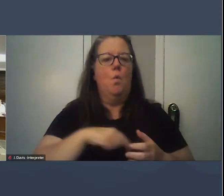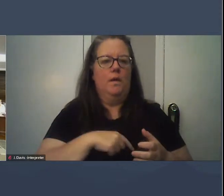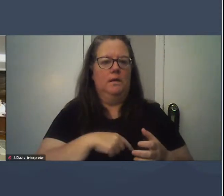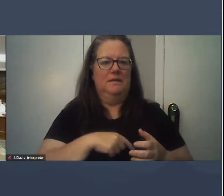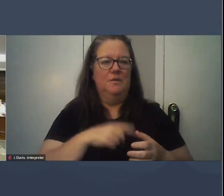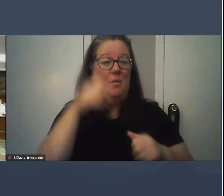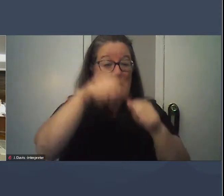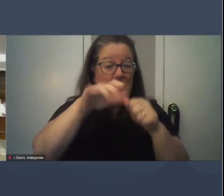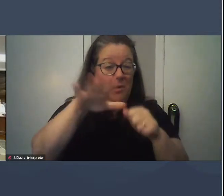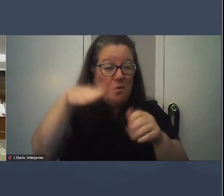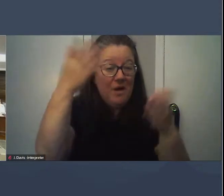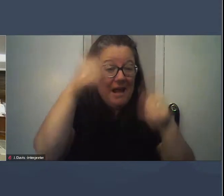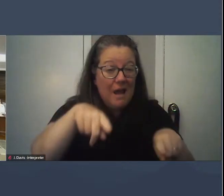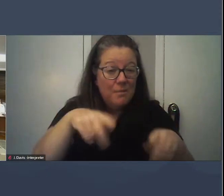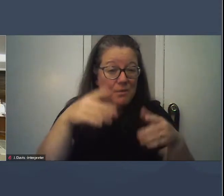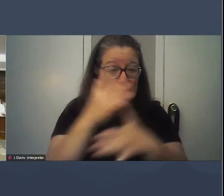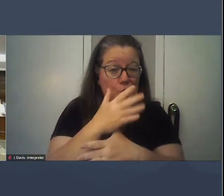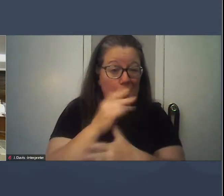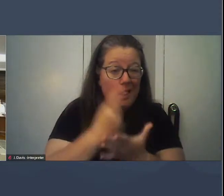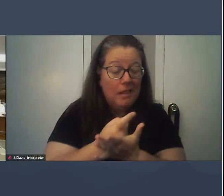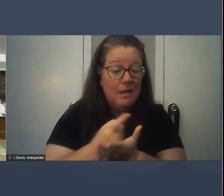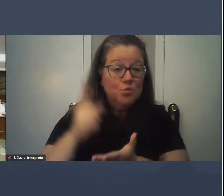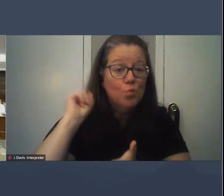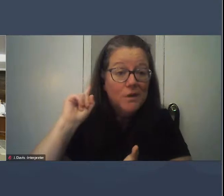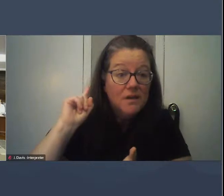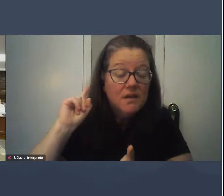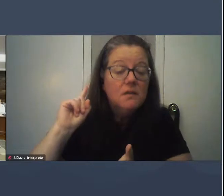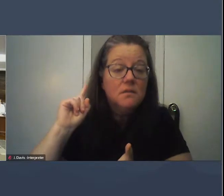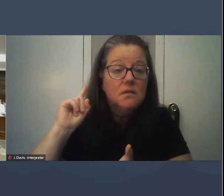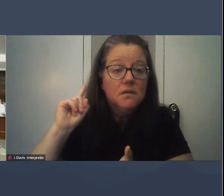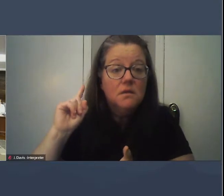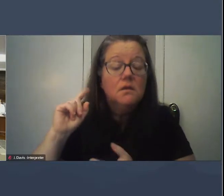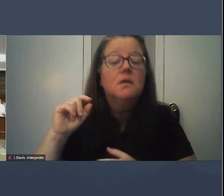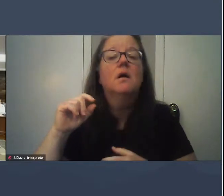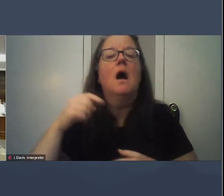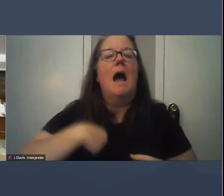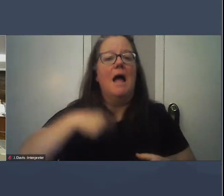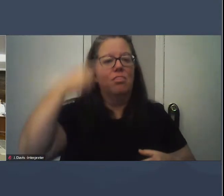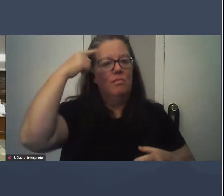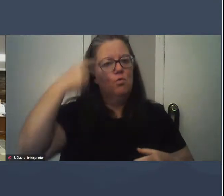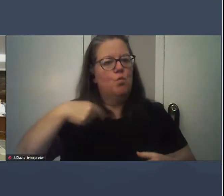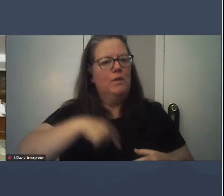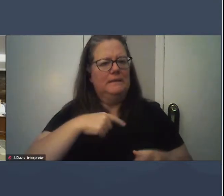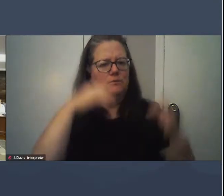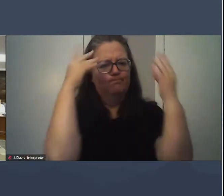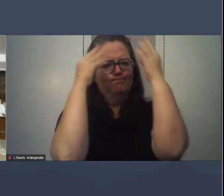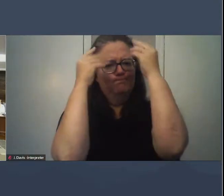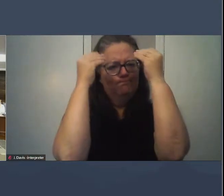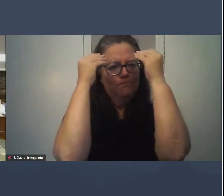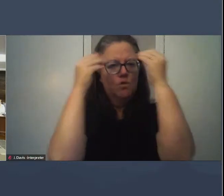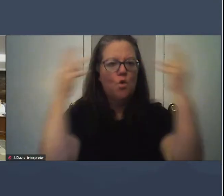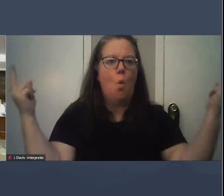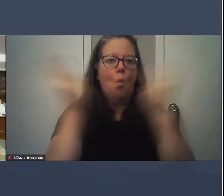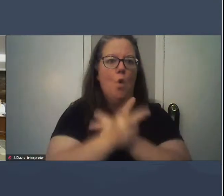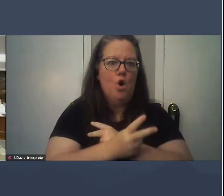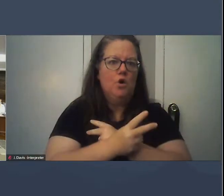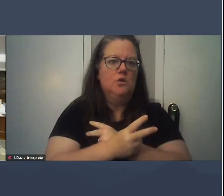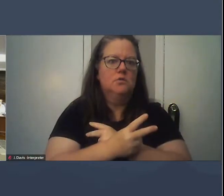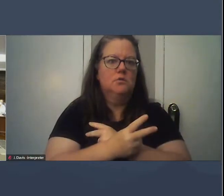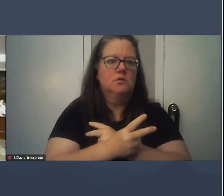in Germany just last week, so I think we've got to be thinking about worst case scenarios, because that